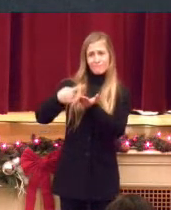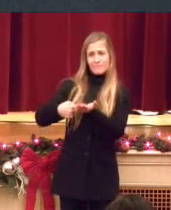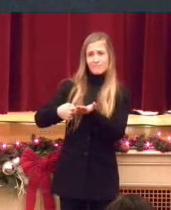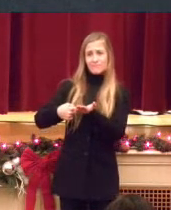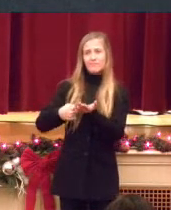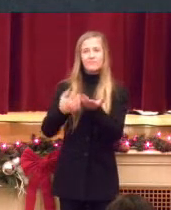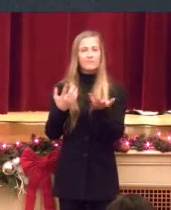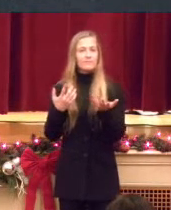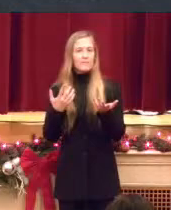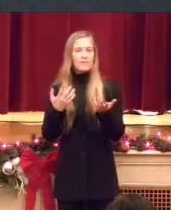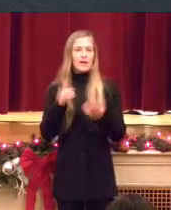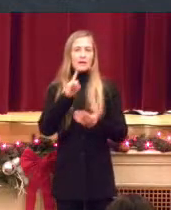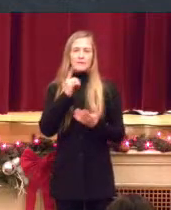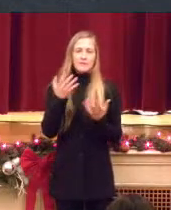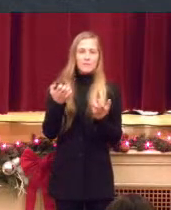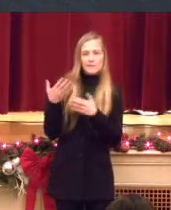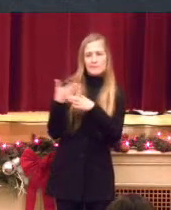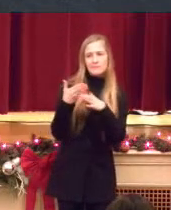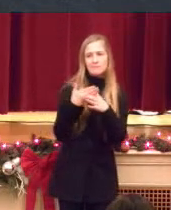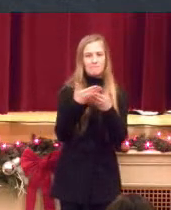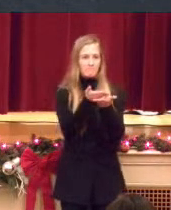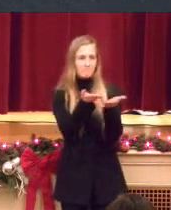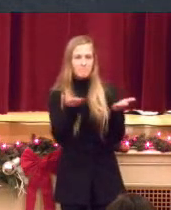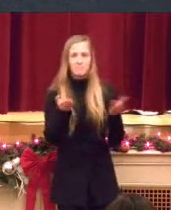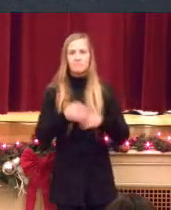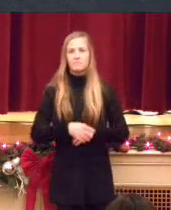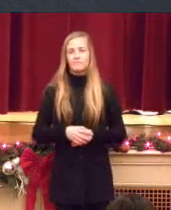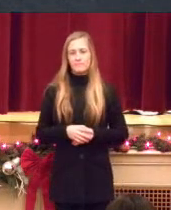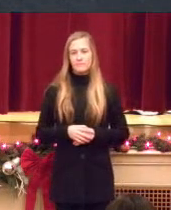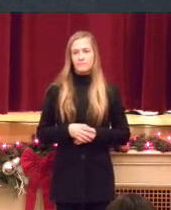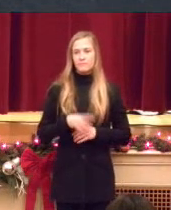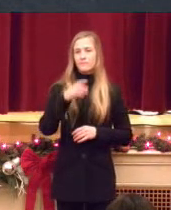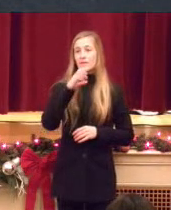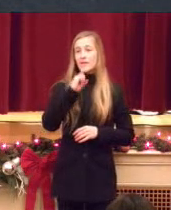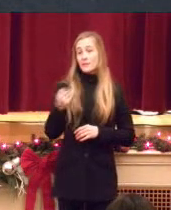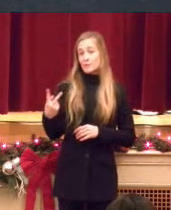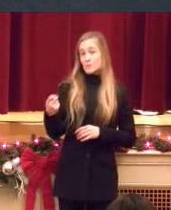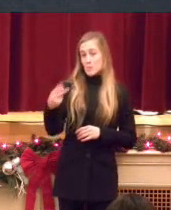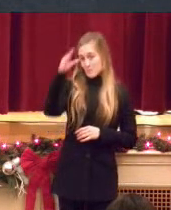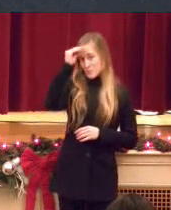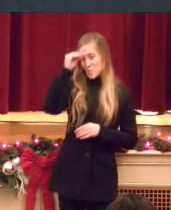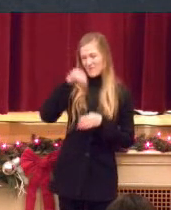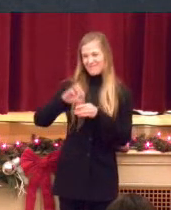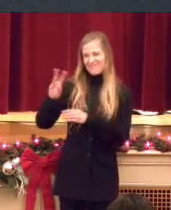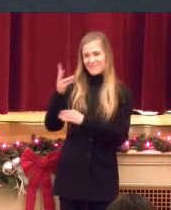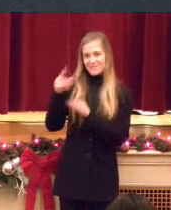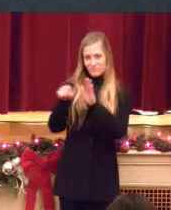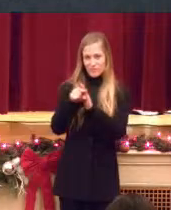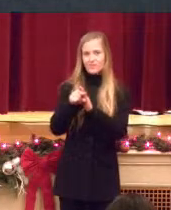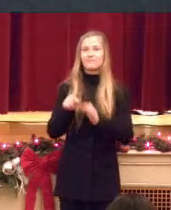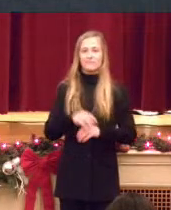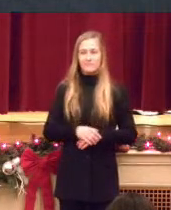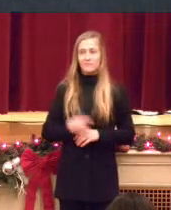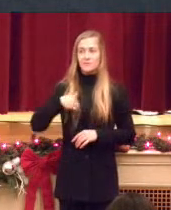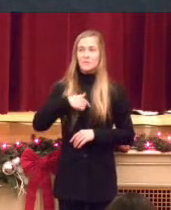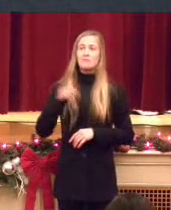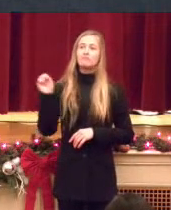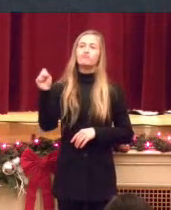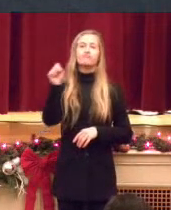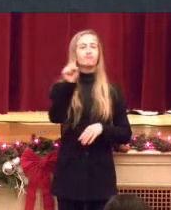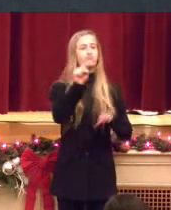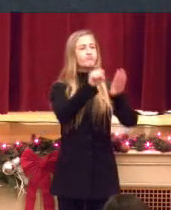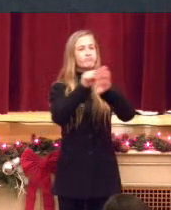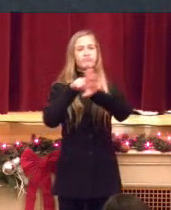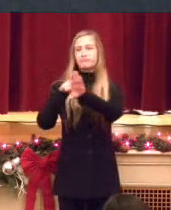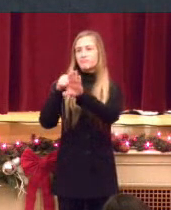compelled to share it with a 12-year-old boy who was in 6th grade as we were knocking on doors the other day. His